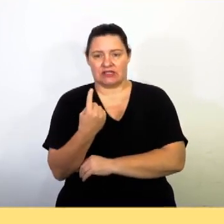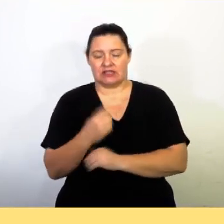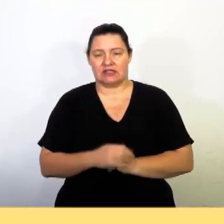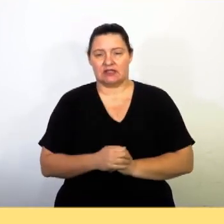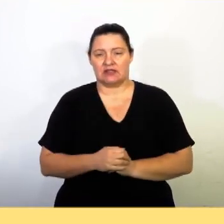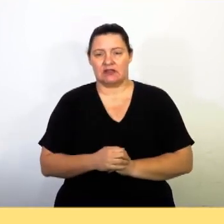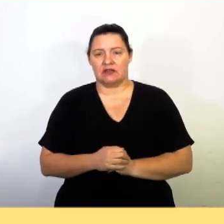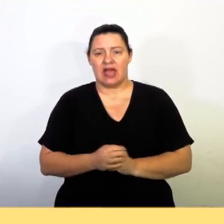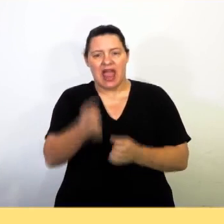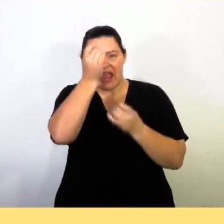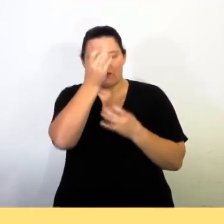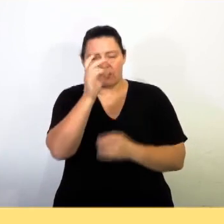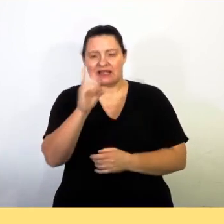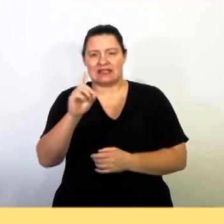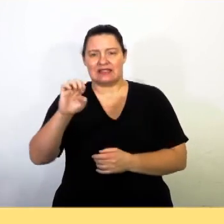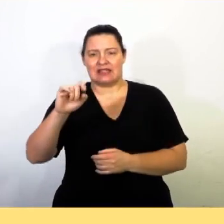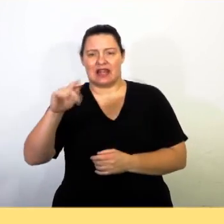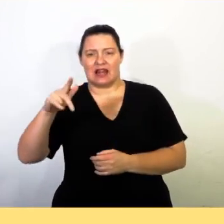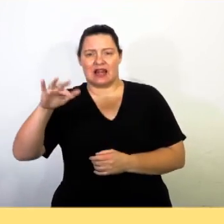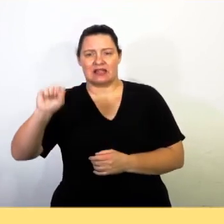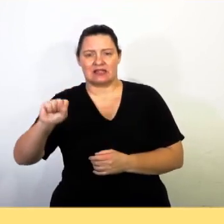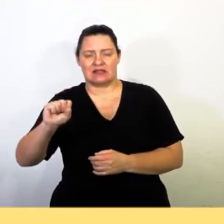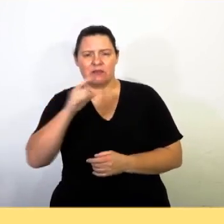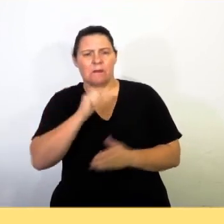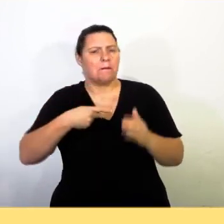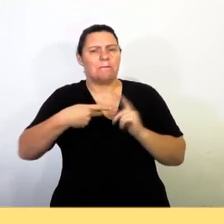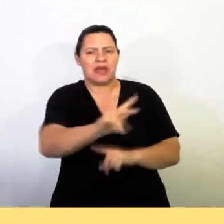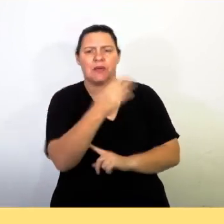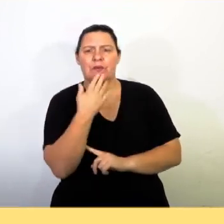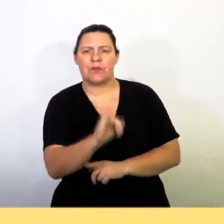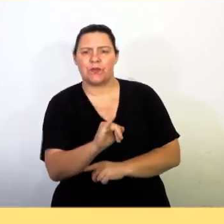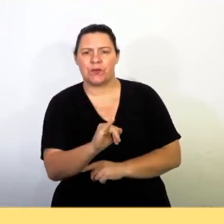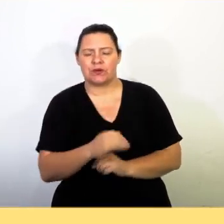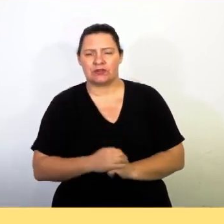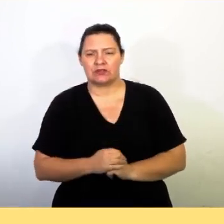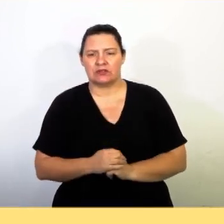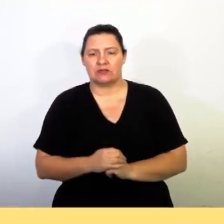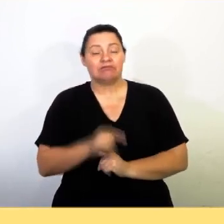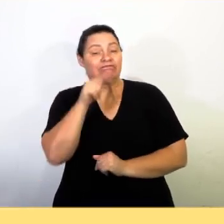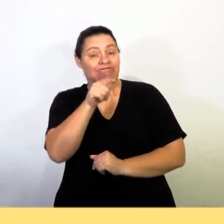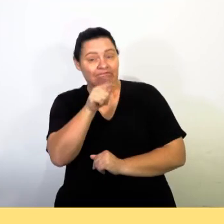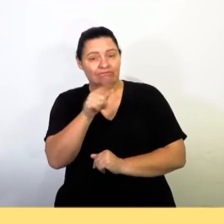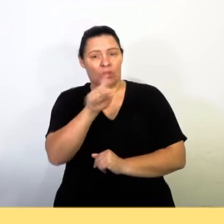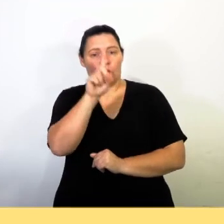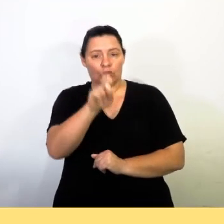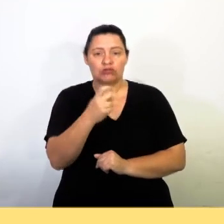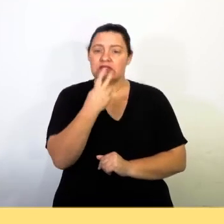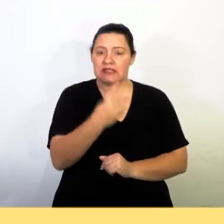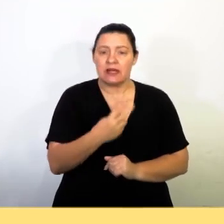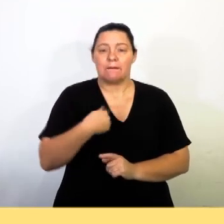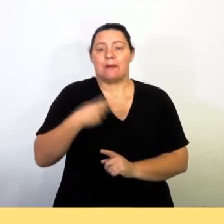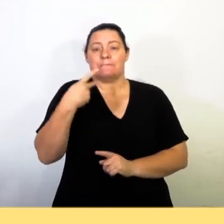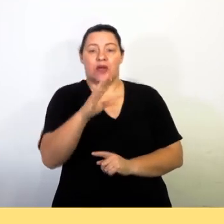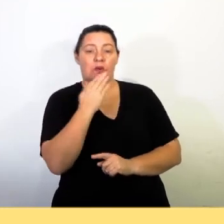1st. Then on the details now, I need to know whom did I pay? Whom did I pay? In this particular question,